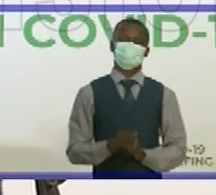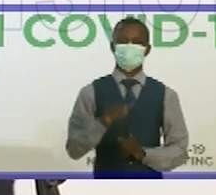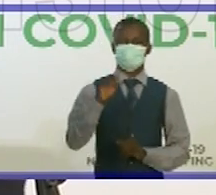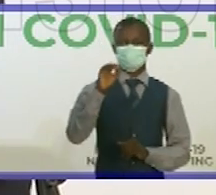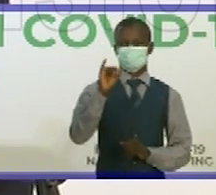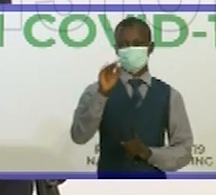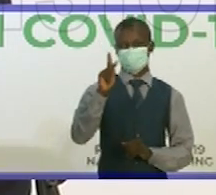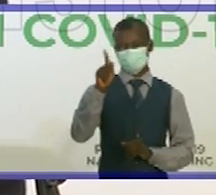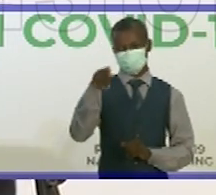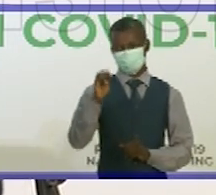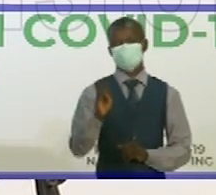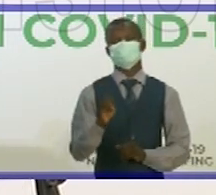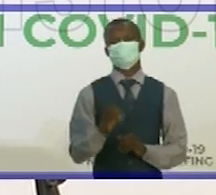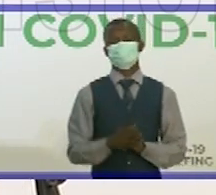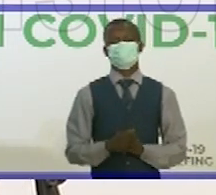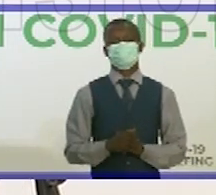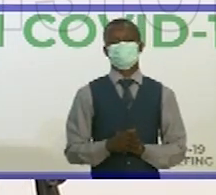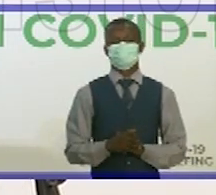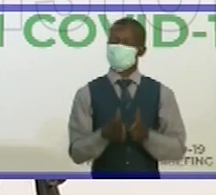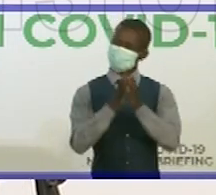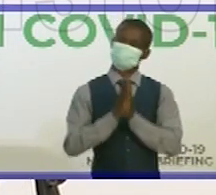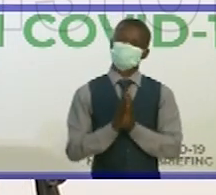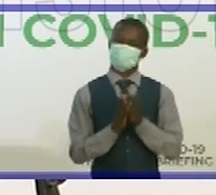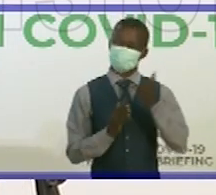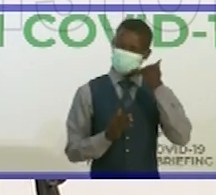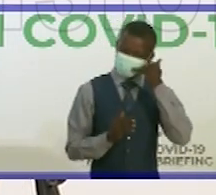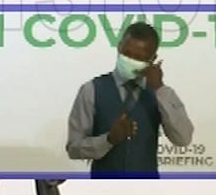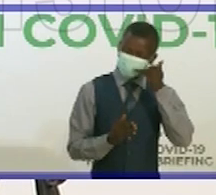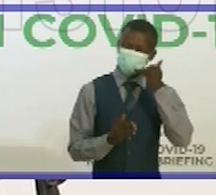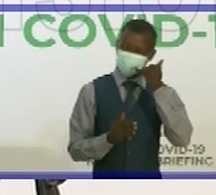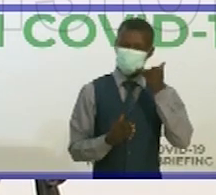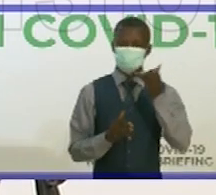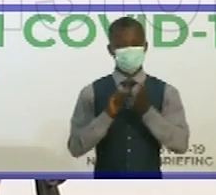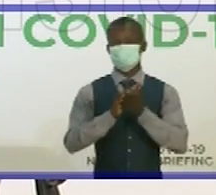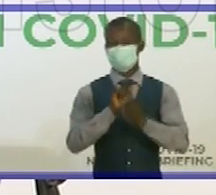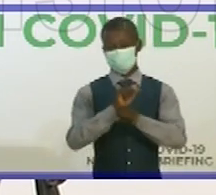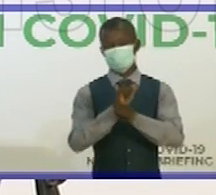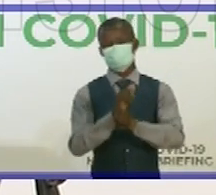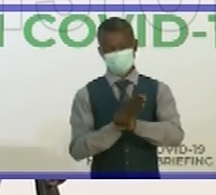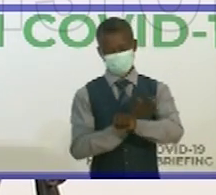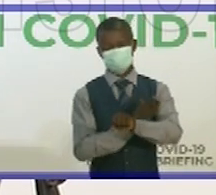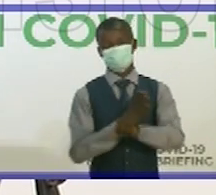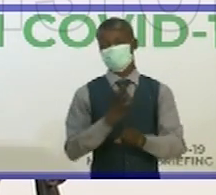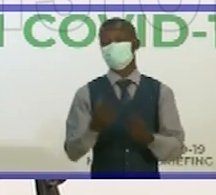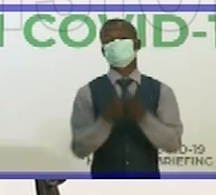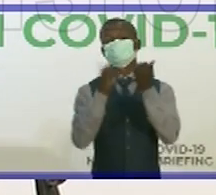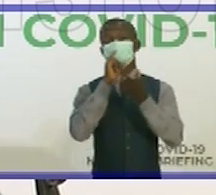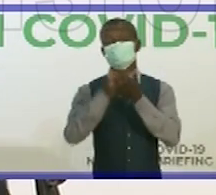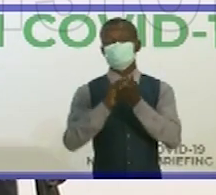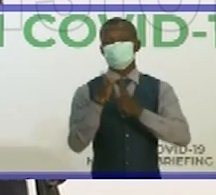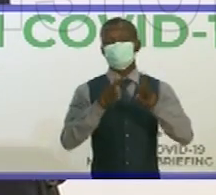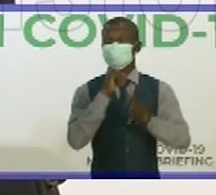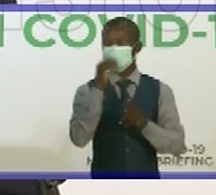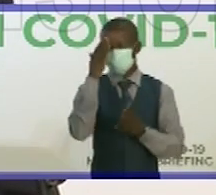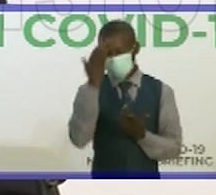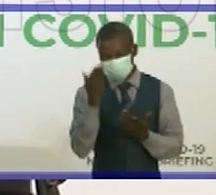asked about ability to reach NCDC. I think, you know, that has improved a lot. The challenge is that people really don't know the difference